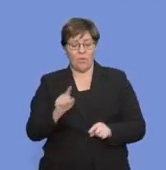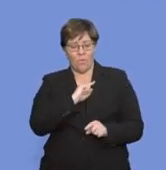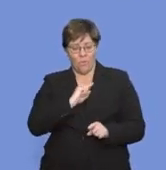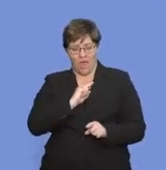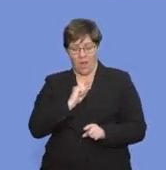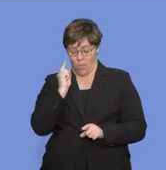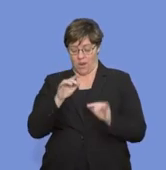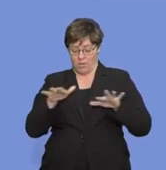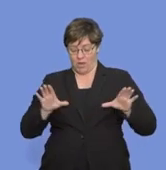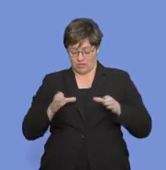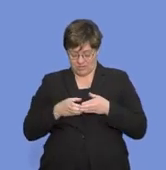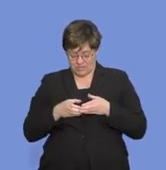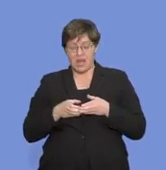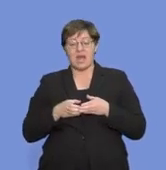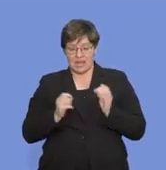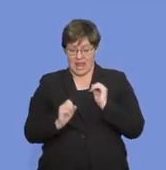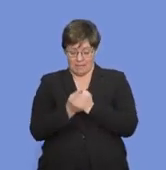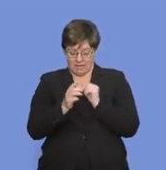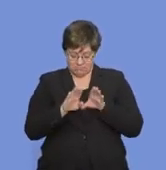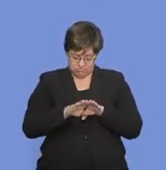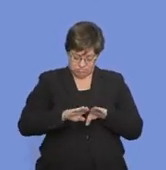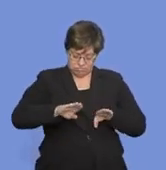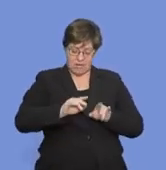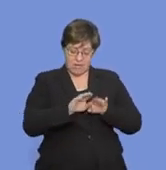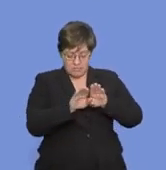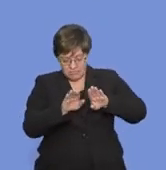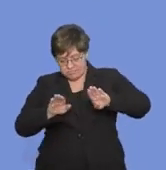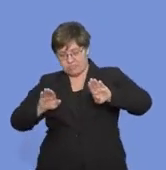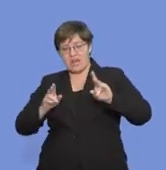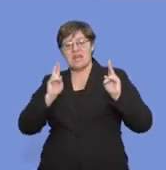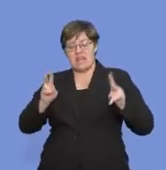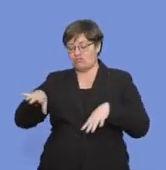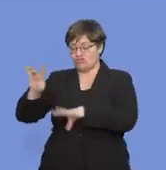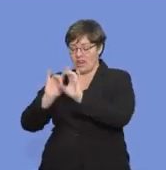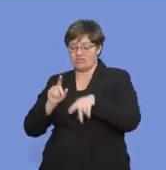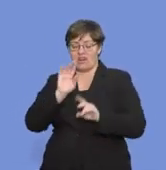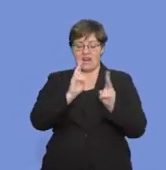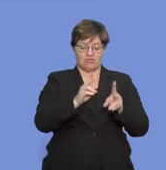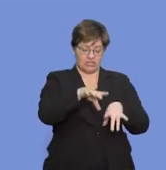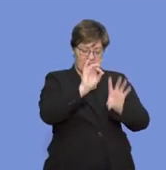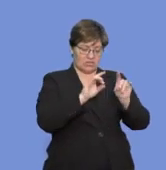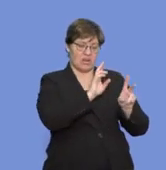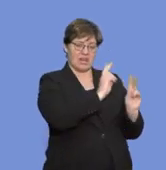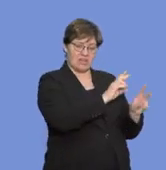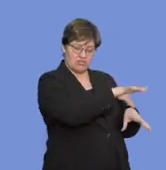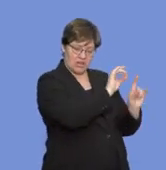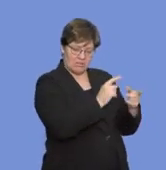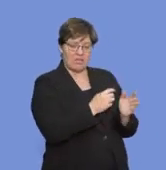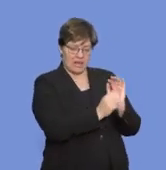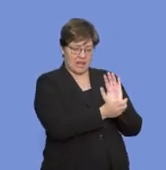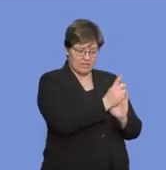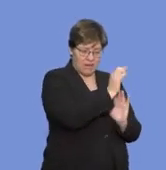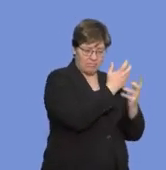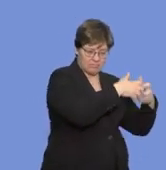that is because they were separated by a physical barrier, underwent natural selection separately, and then